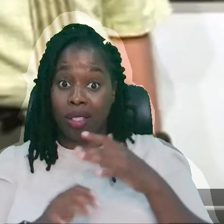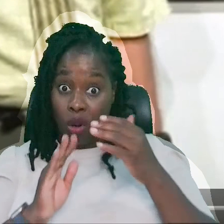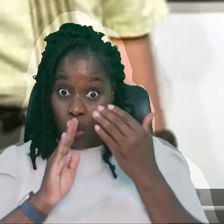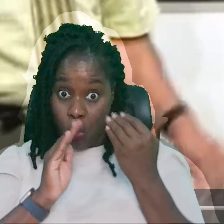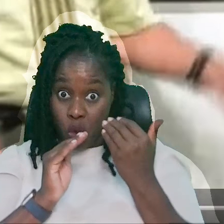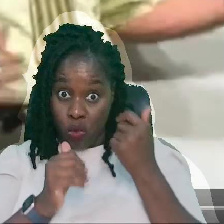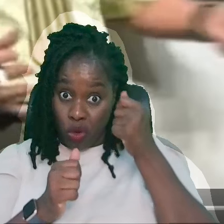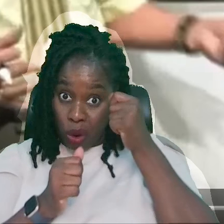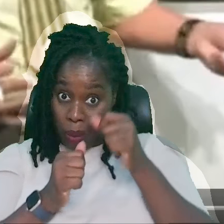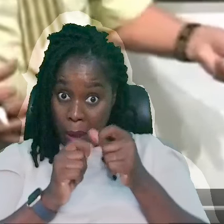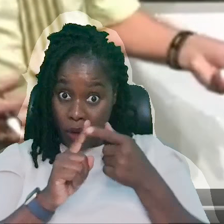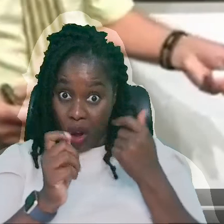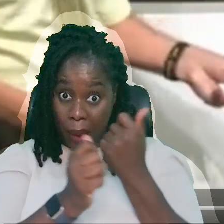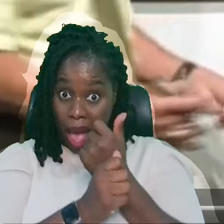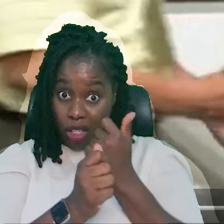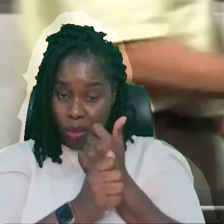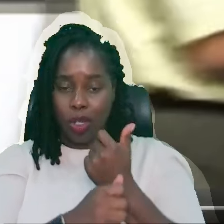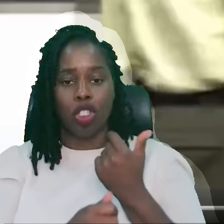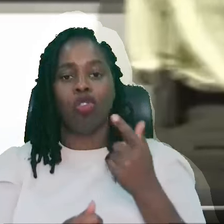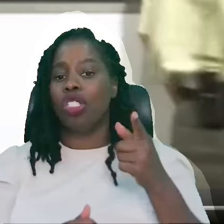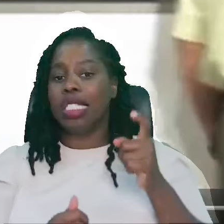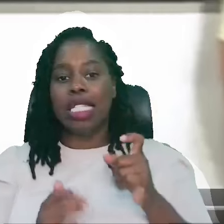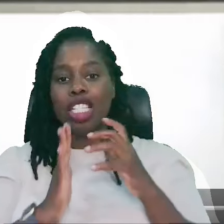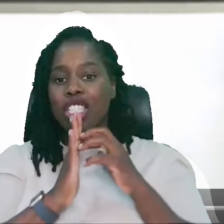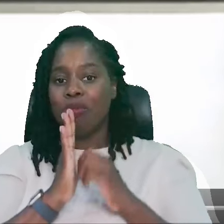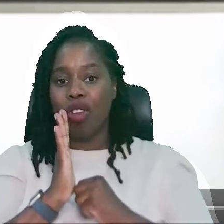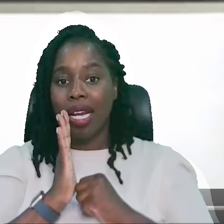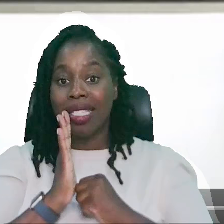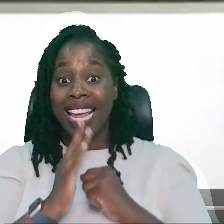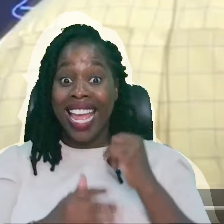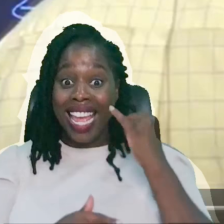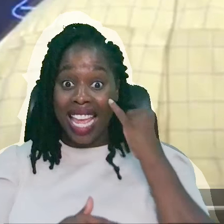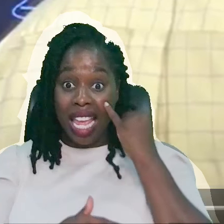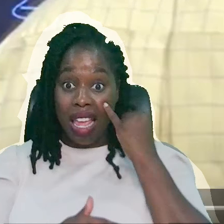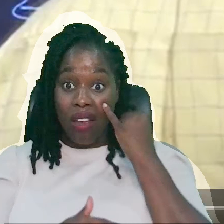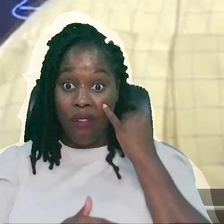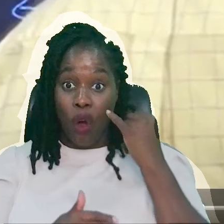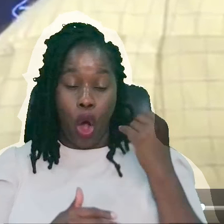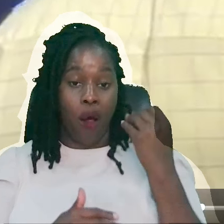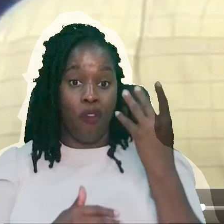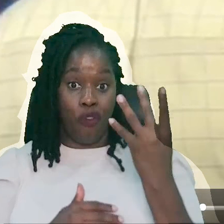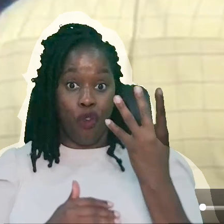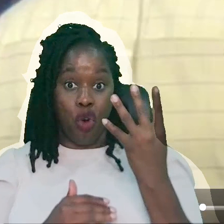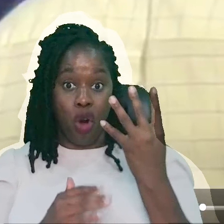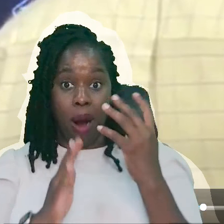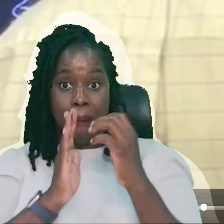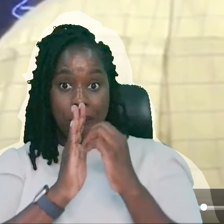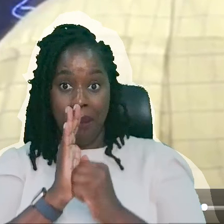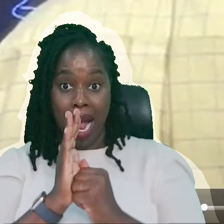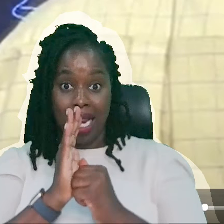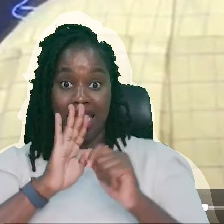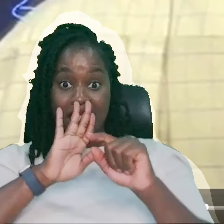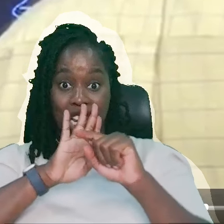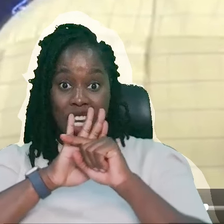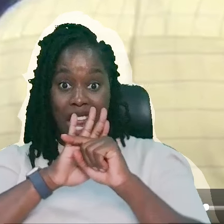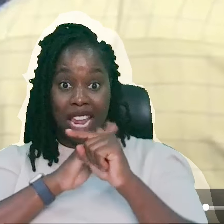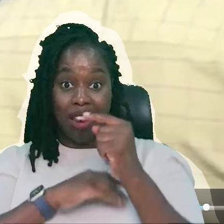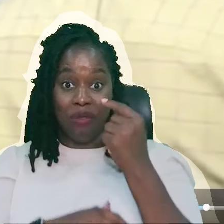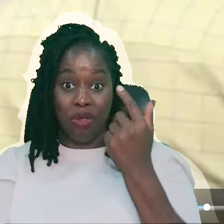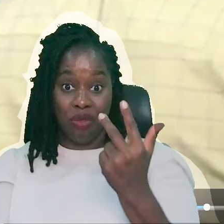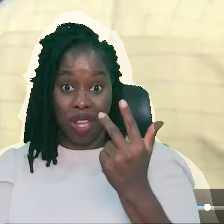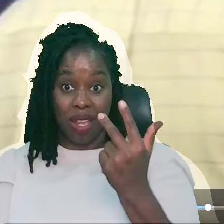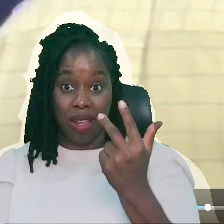your algebra class that all we have to do is subtract. If we take 4 minus